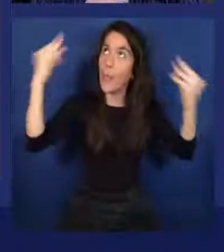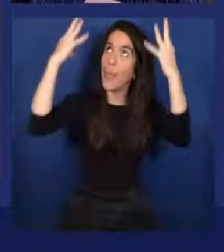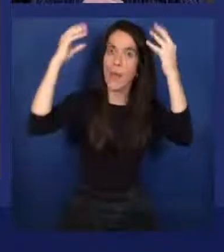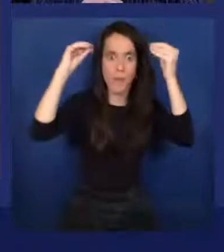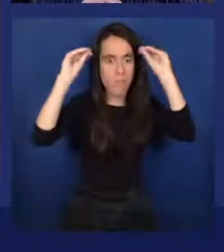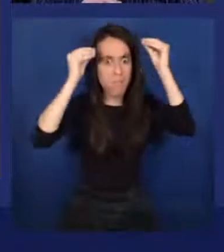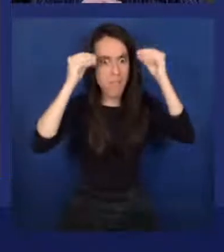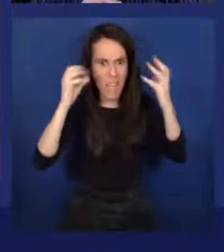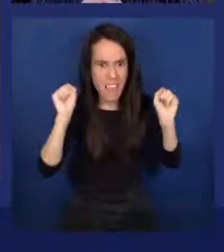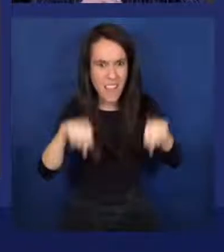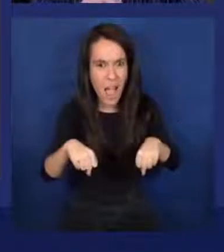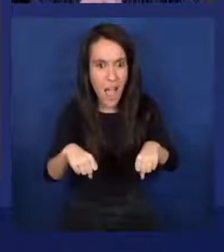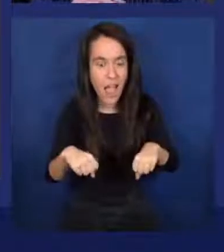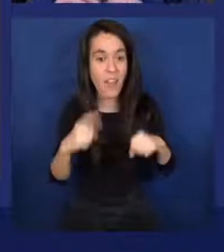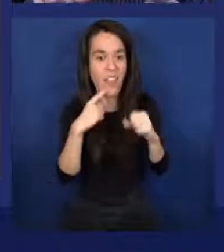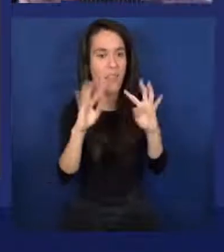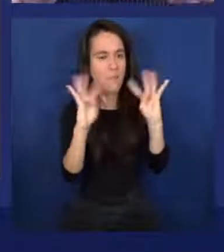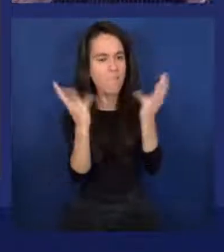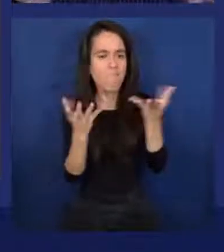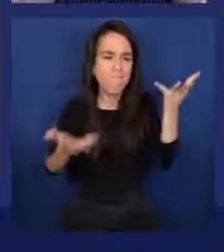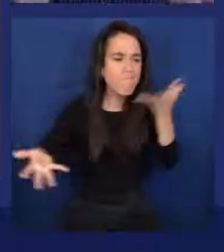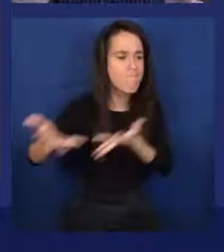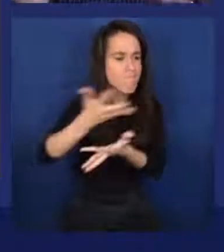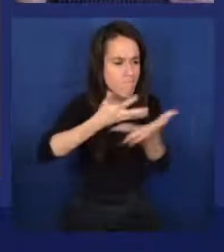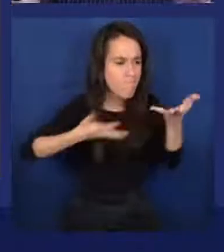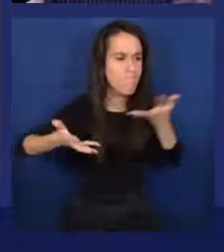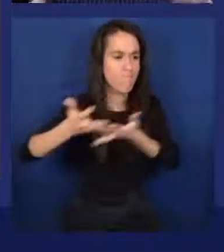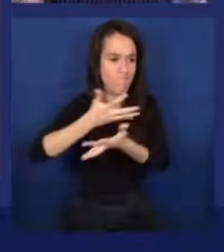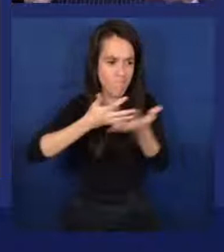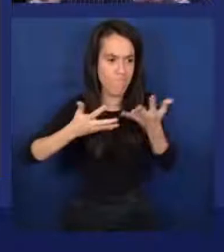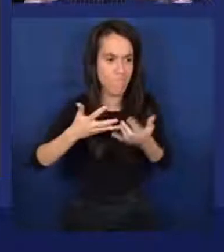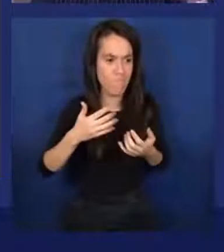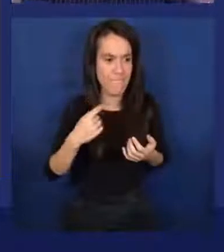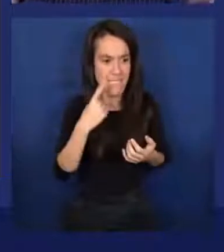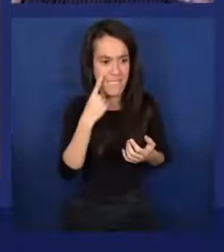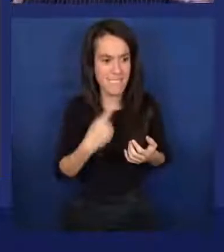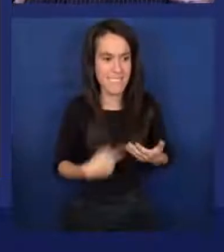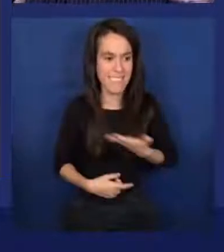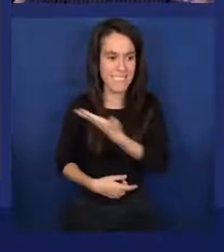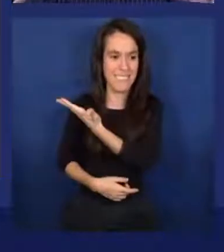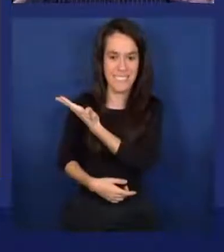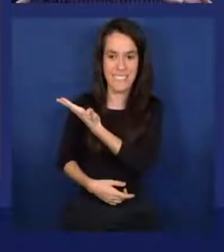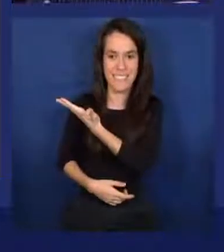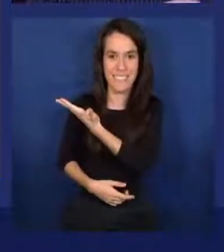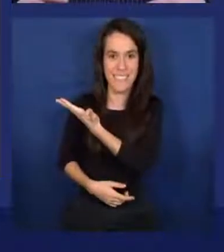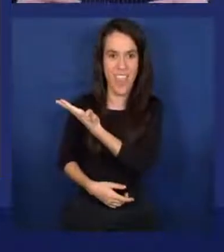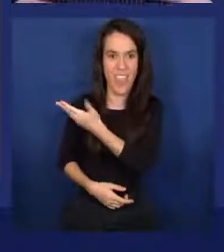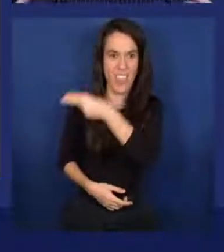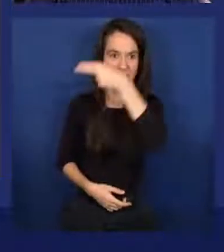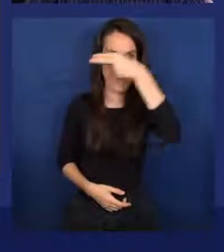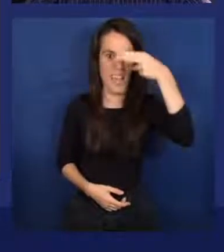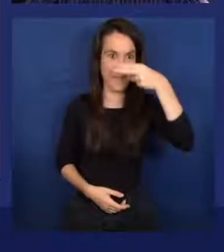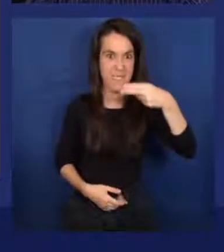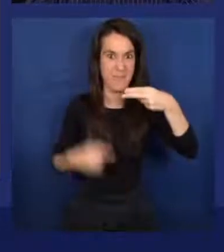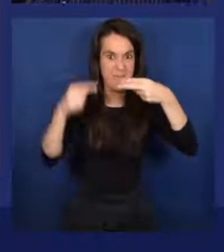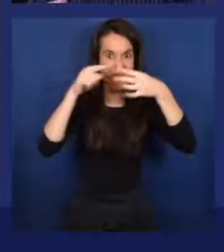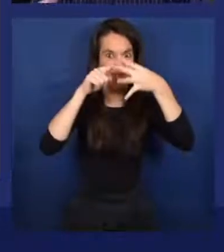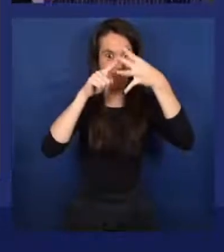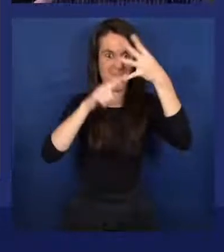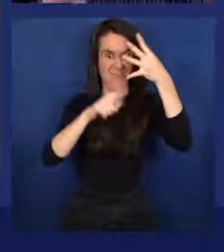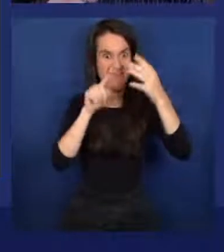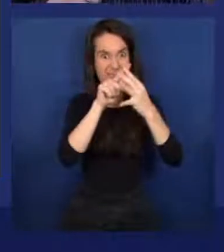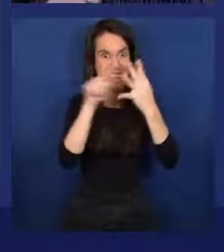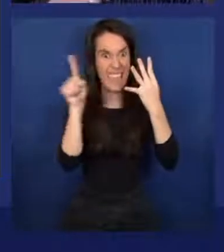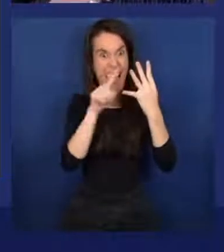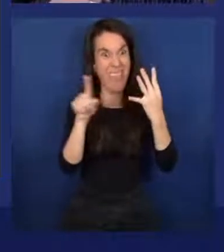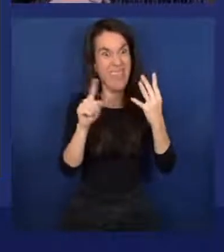certainly celebrated all of this. Now, that's only in academic circles that we really see that concept. And they start with experimentations